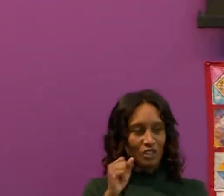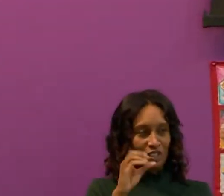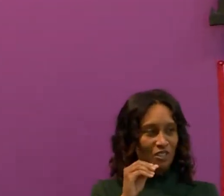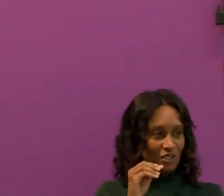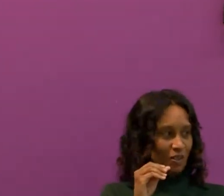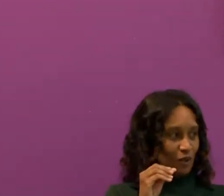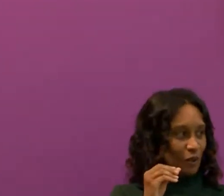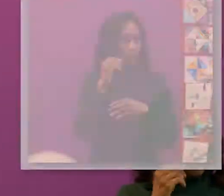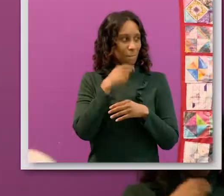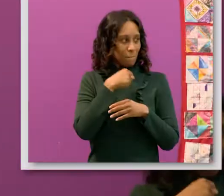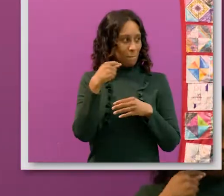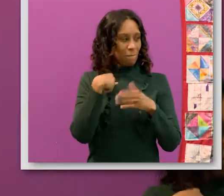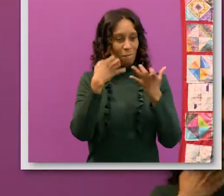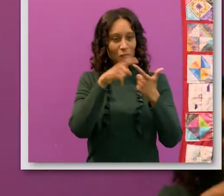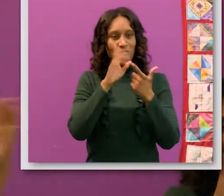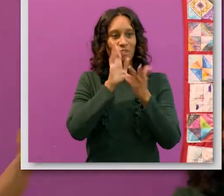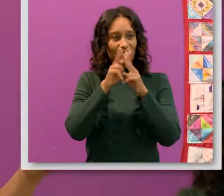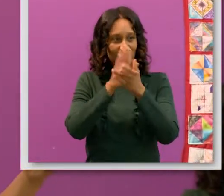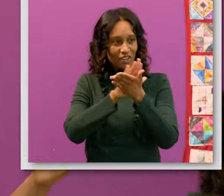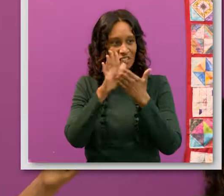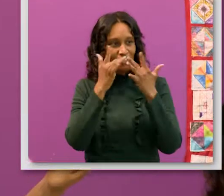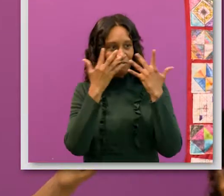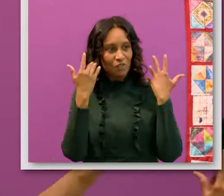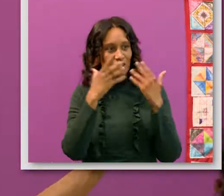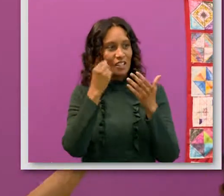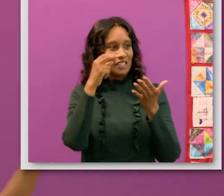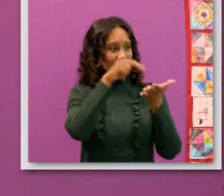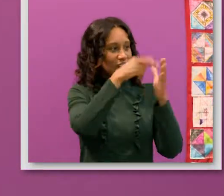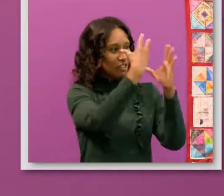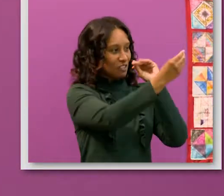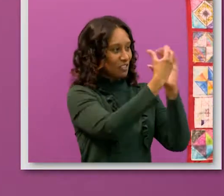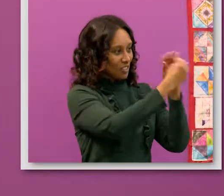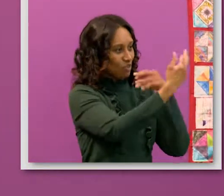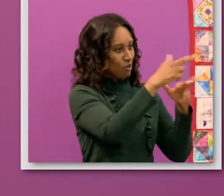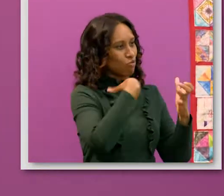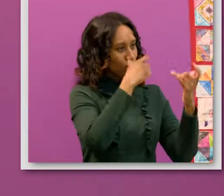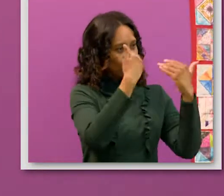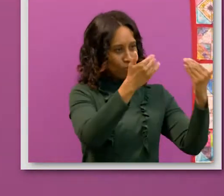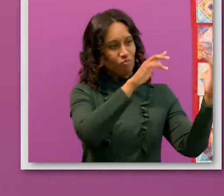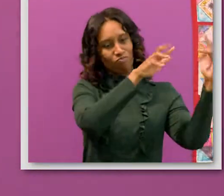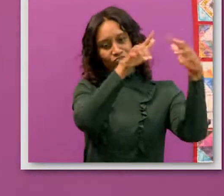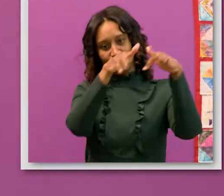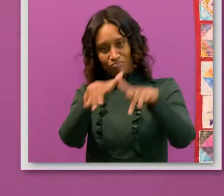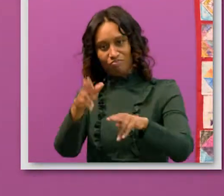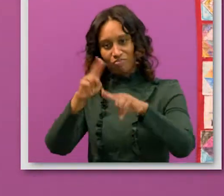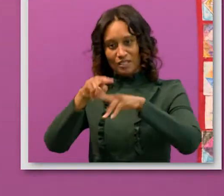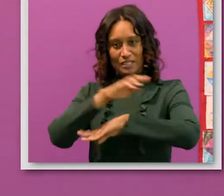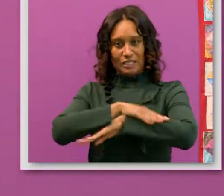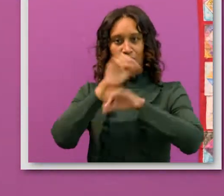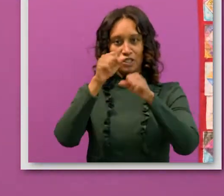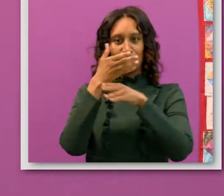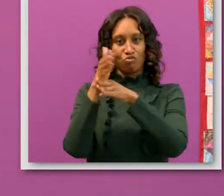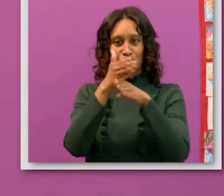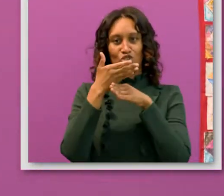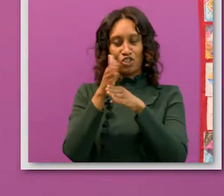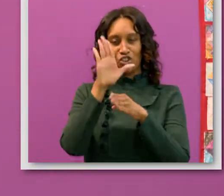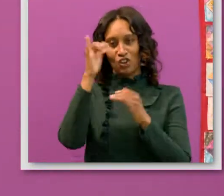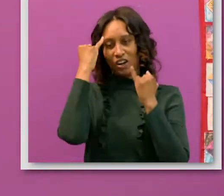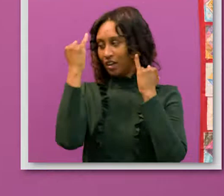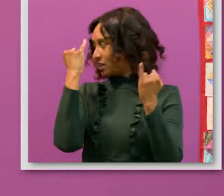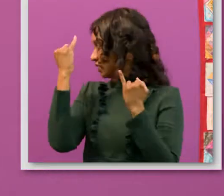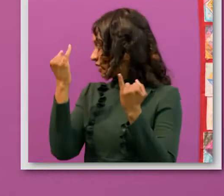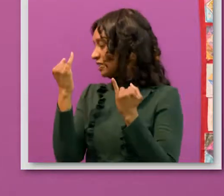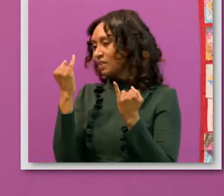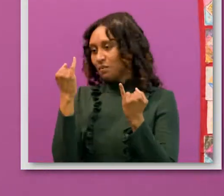be very nice and friendly and standing on the side of the room, I need you to sit at a table so that you can share your ideas as